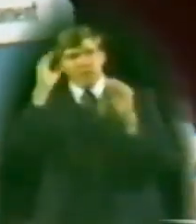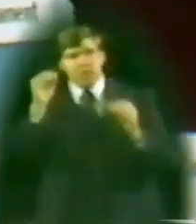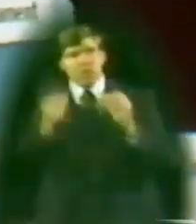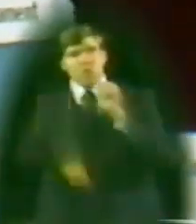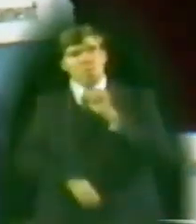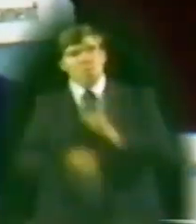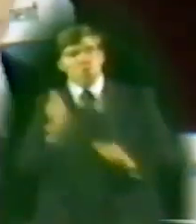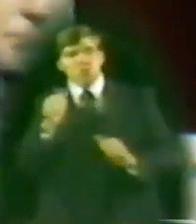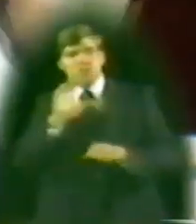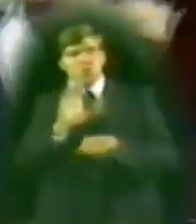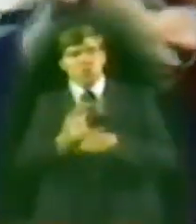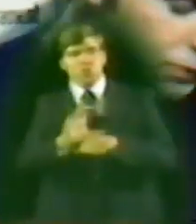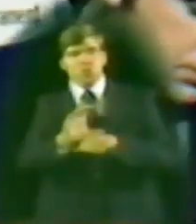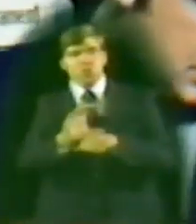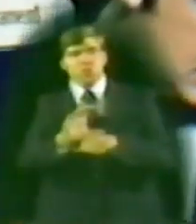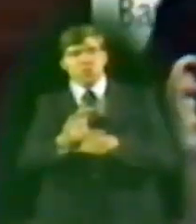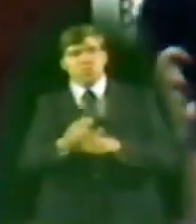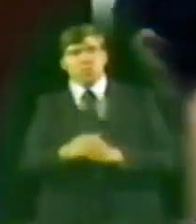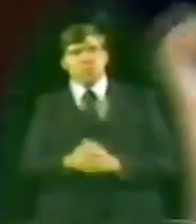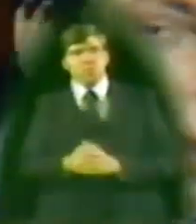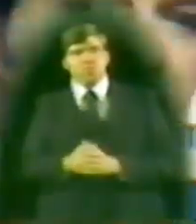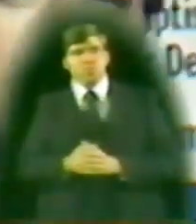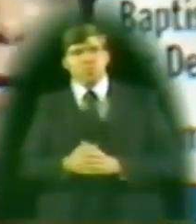of the existing churches.